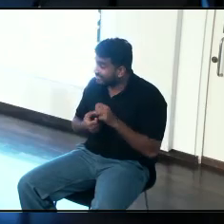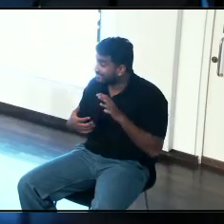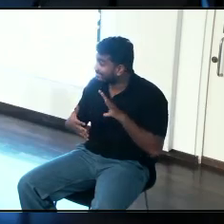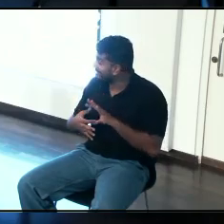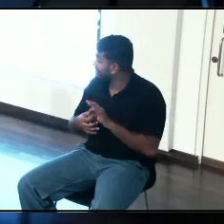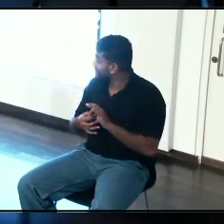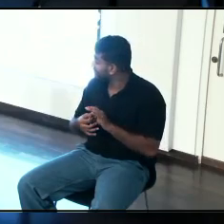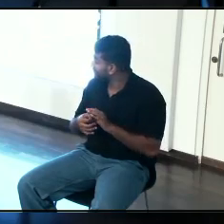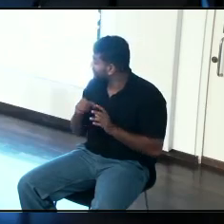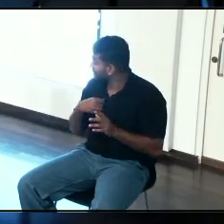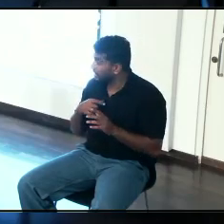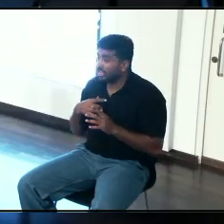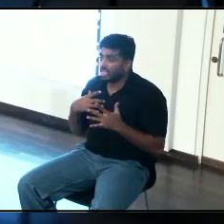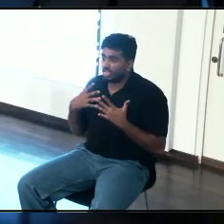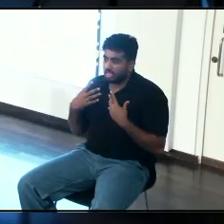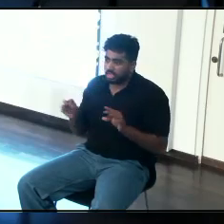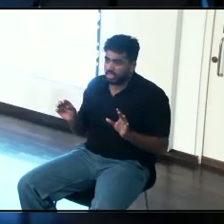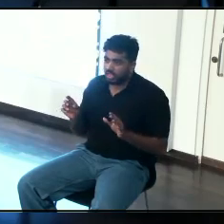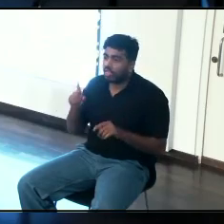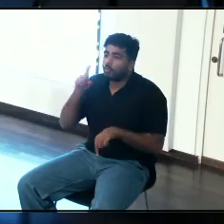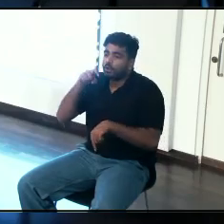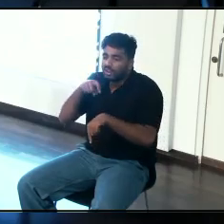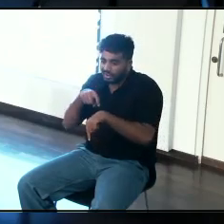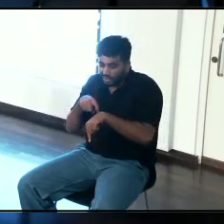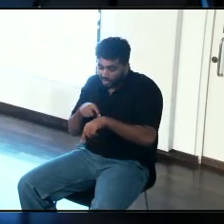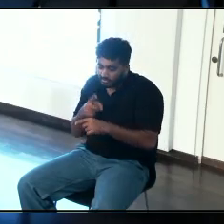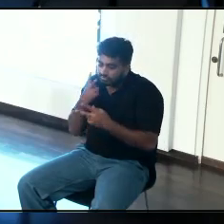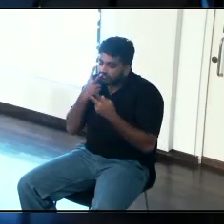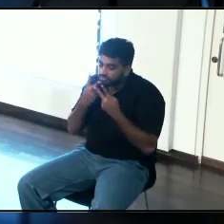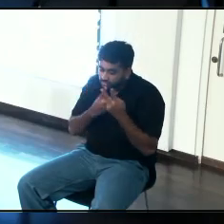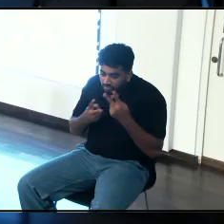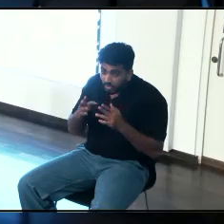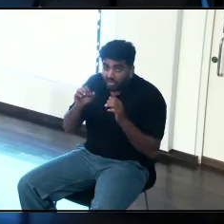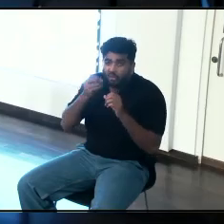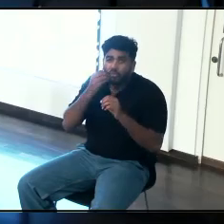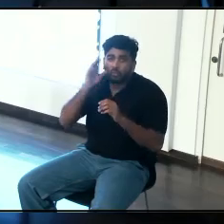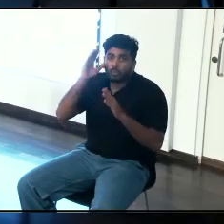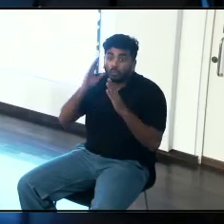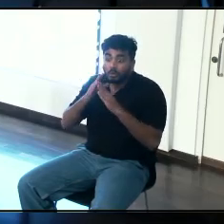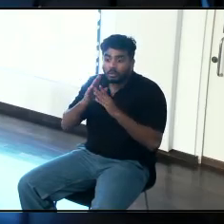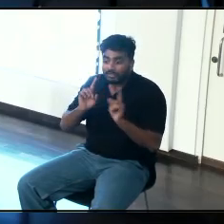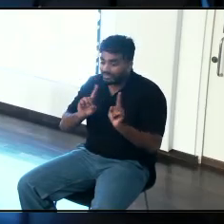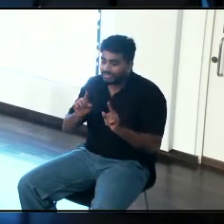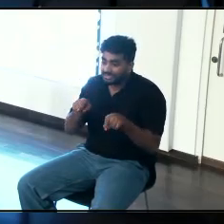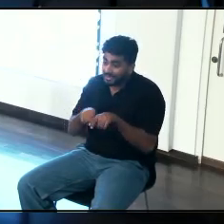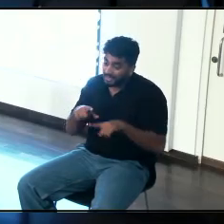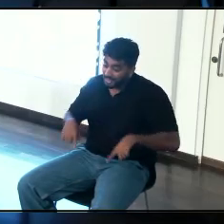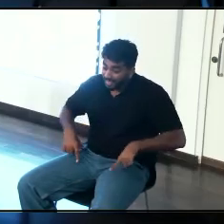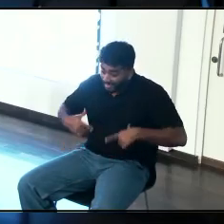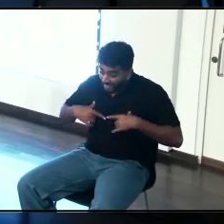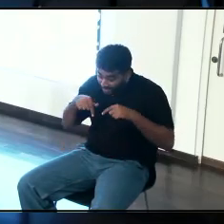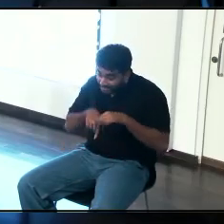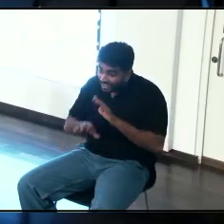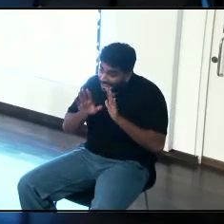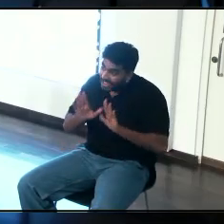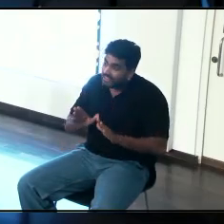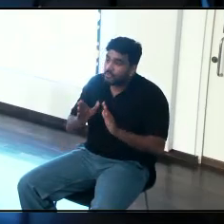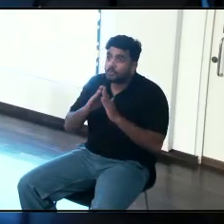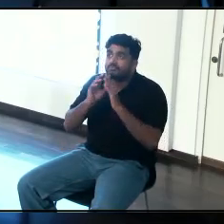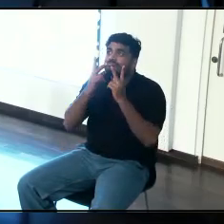in ruins, they're not just visited once in a while as an ancestral home. They're living there and caring for these very